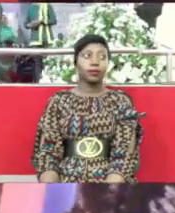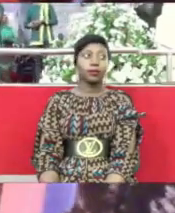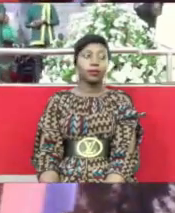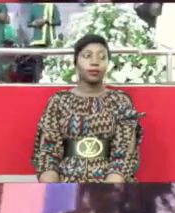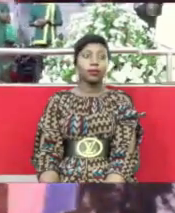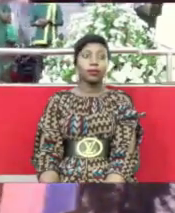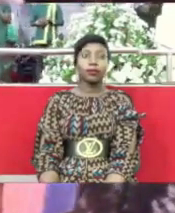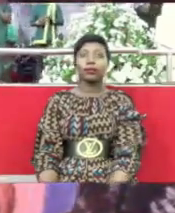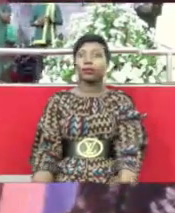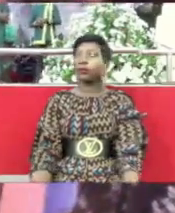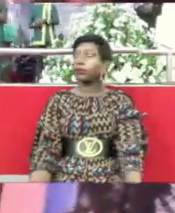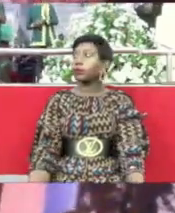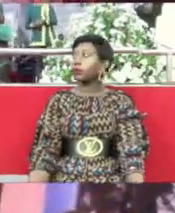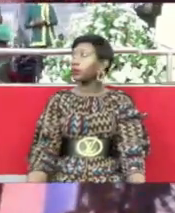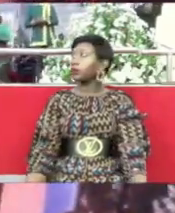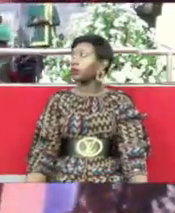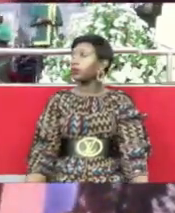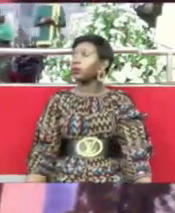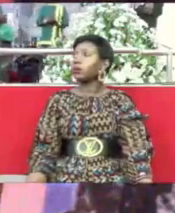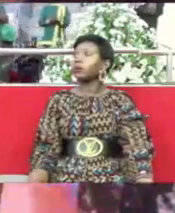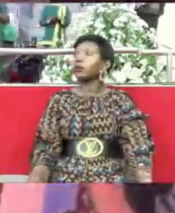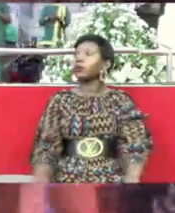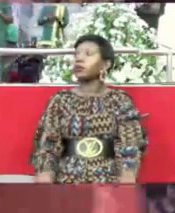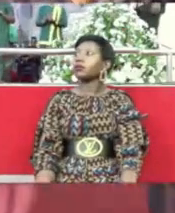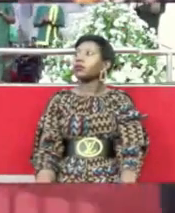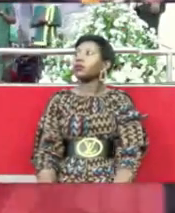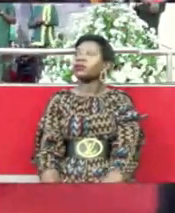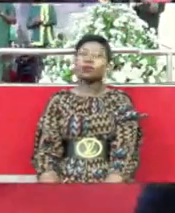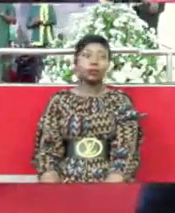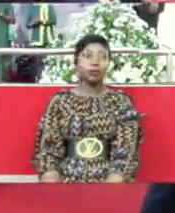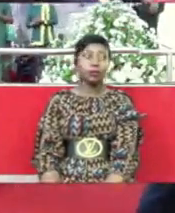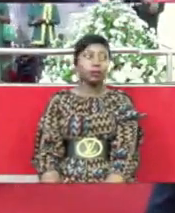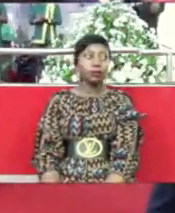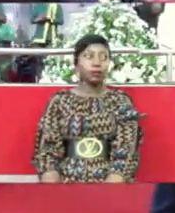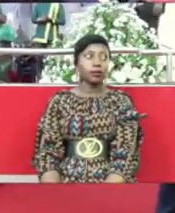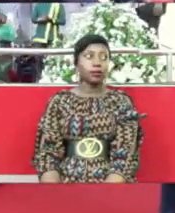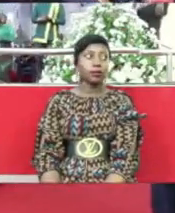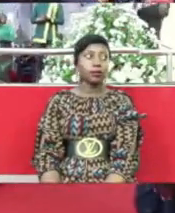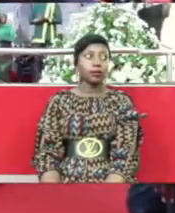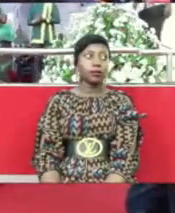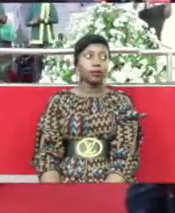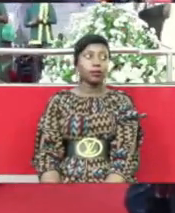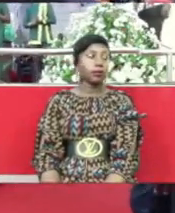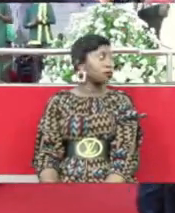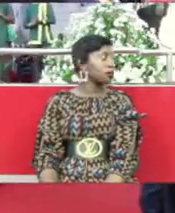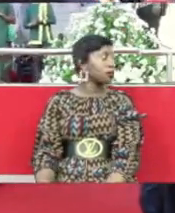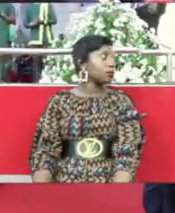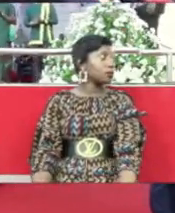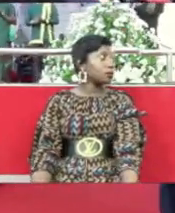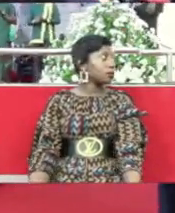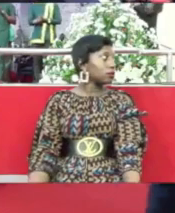receive it, and when you go back to your seat, thank God. Umshukuru Mungu. uinue jina lake na umuamini